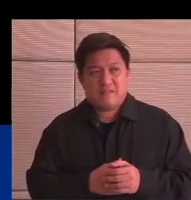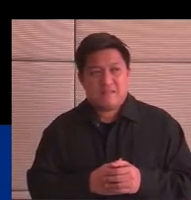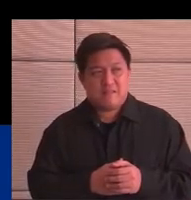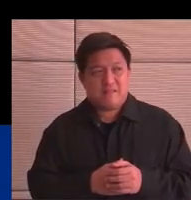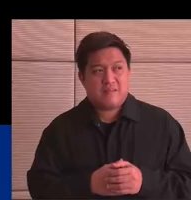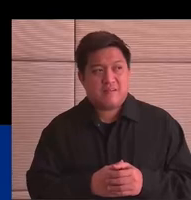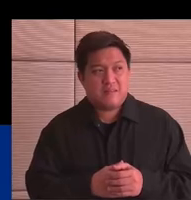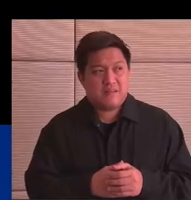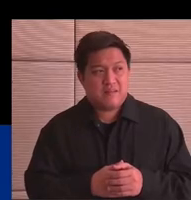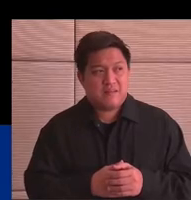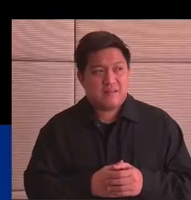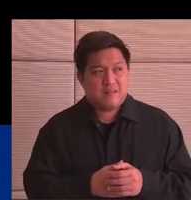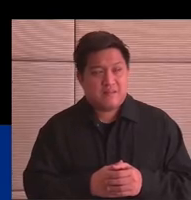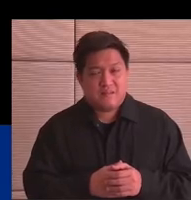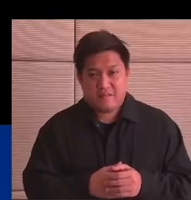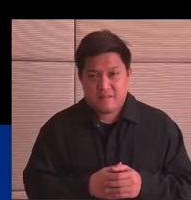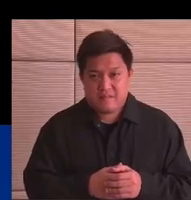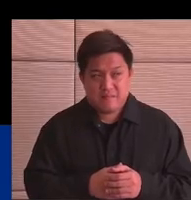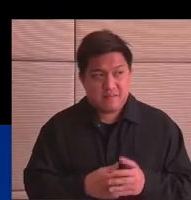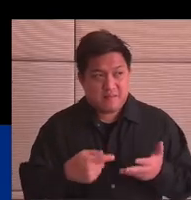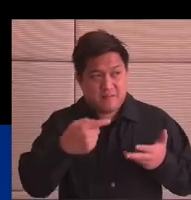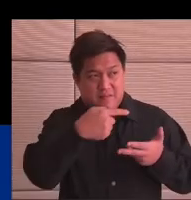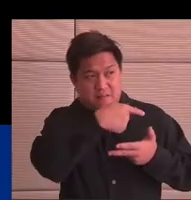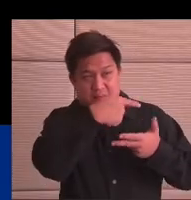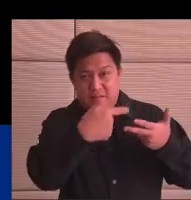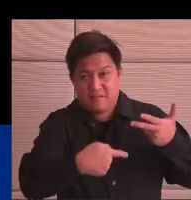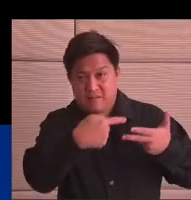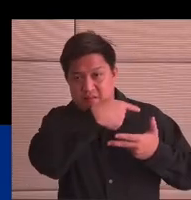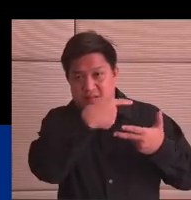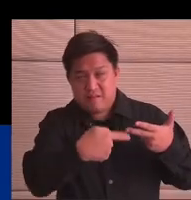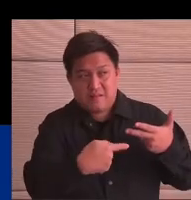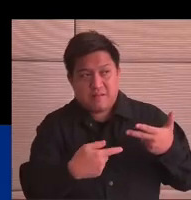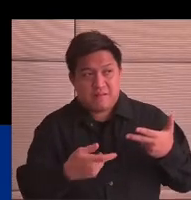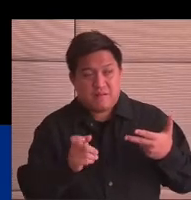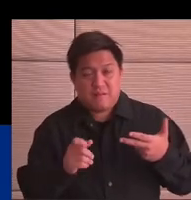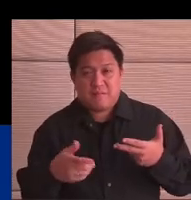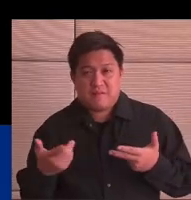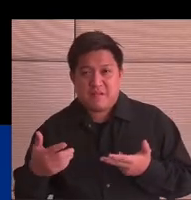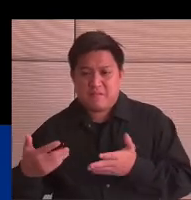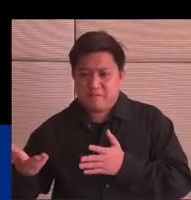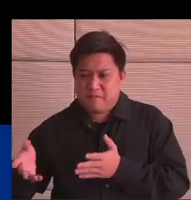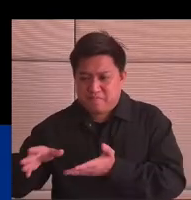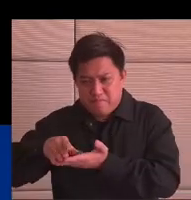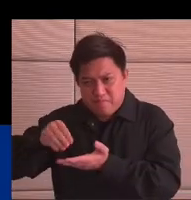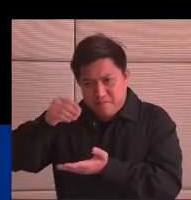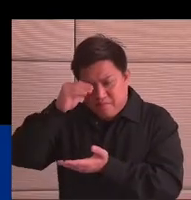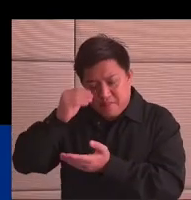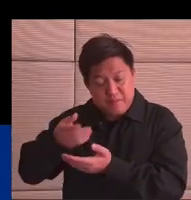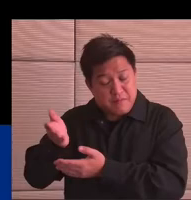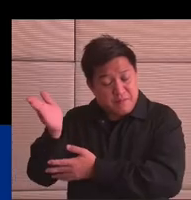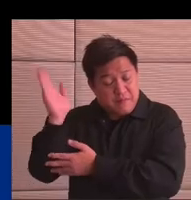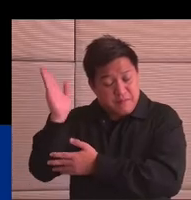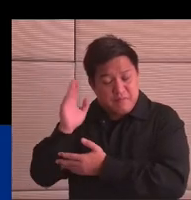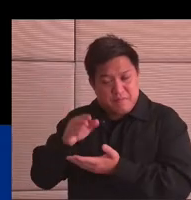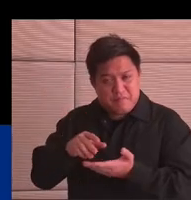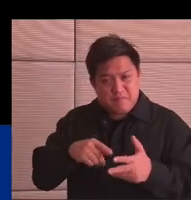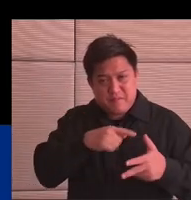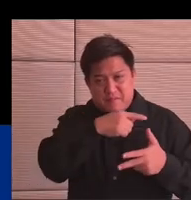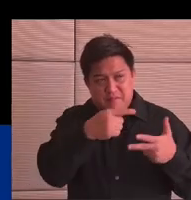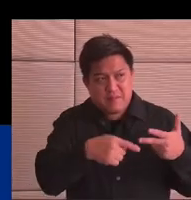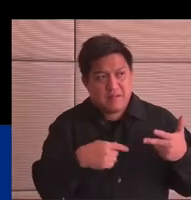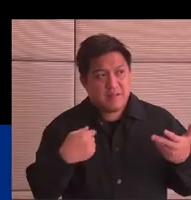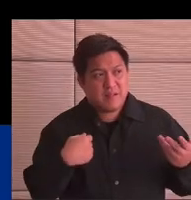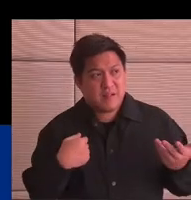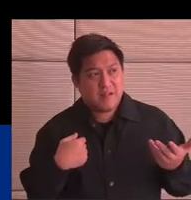So I'll take off from the 3 imperatives that I got from Dr. Valyasindi's presentation: enhance the efficiency of